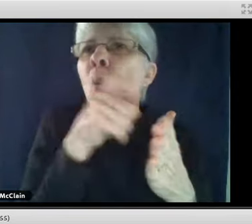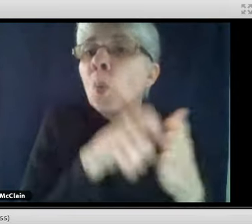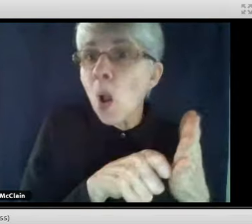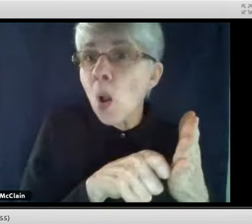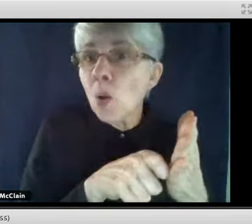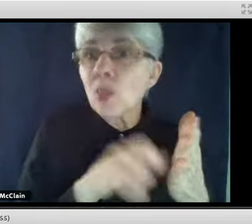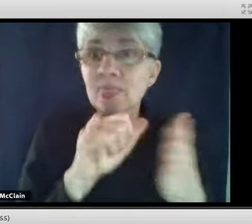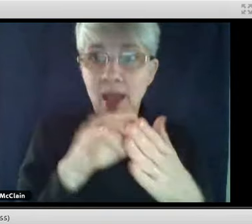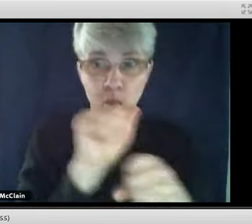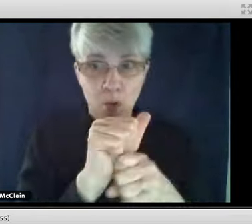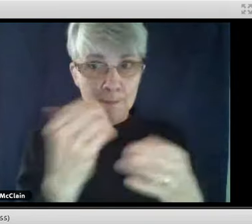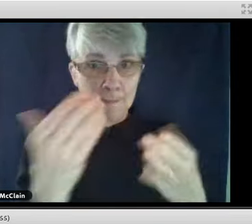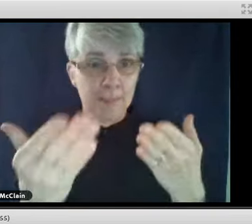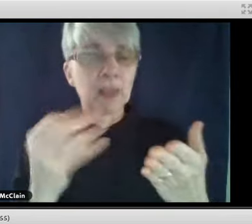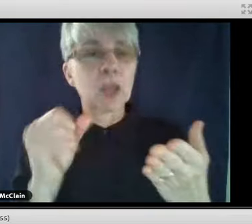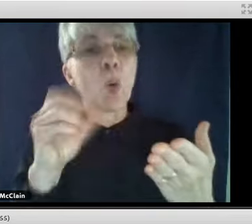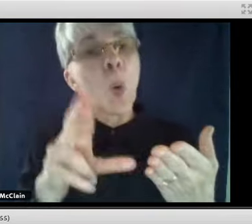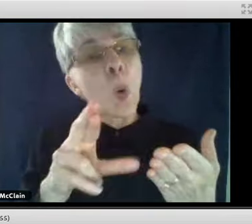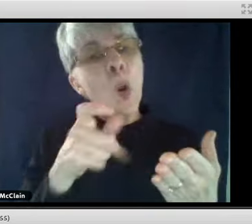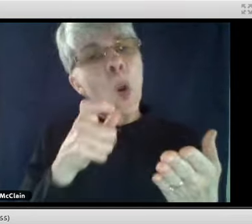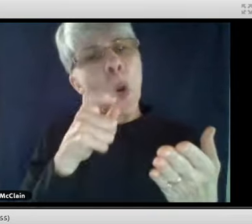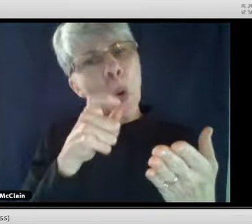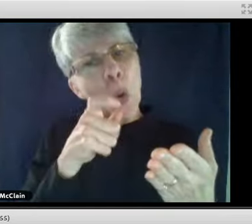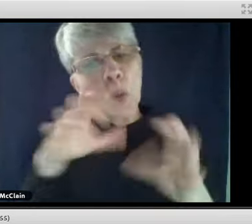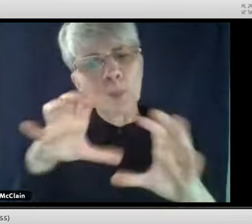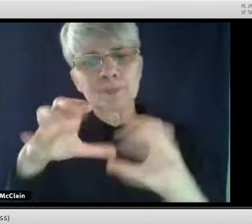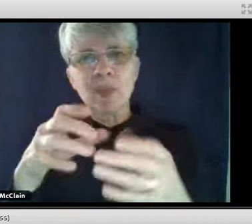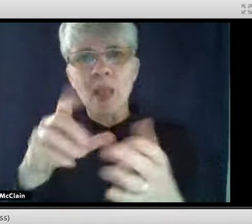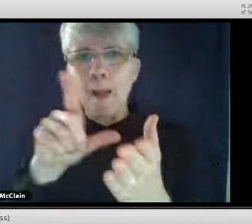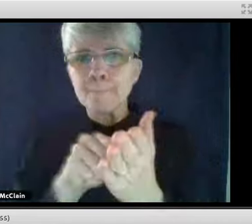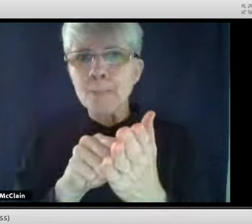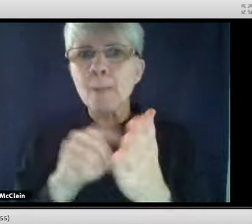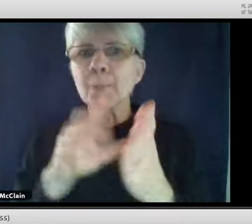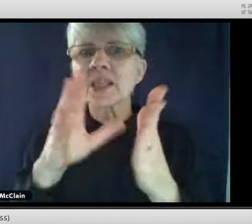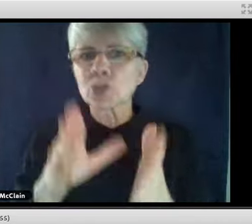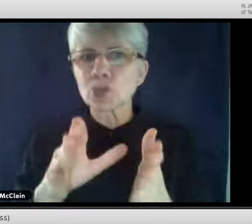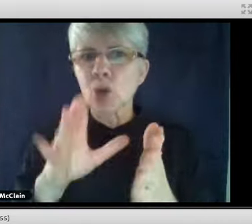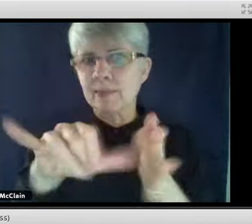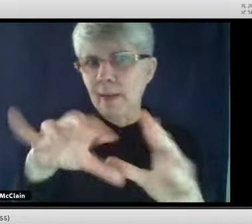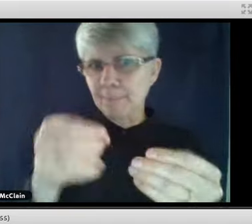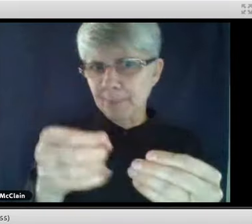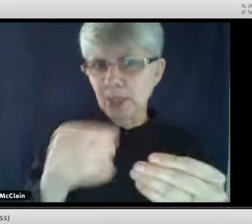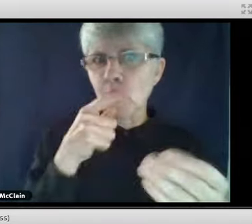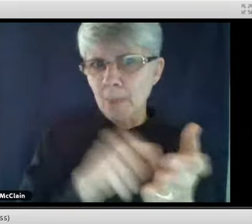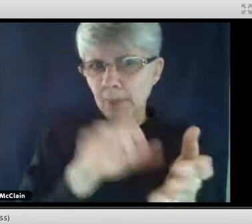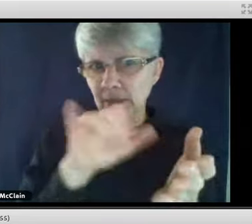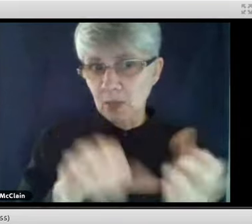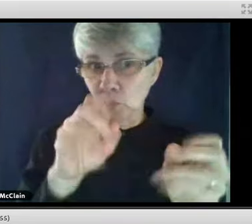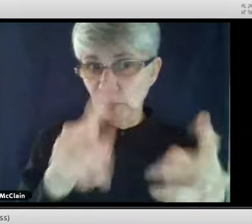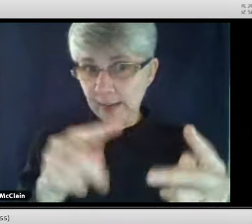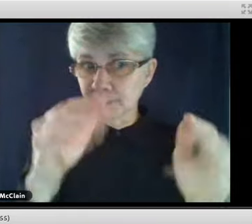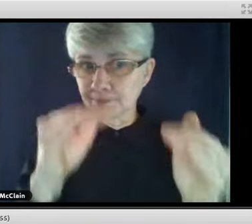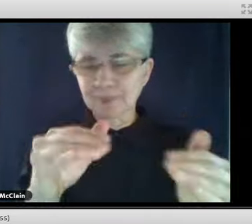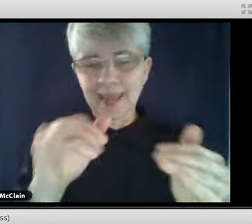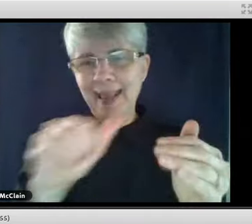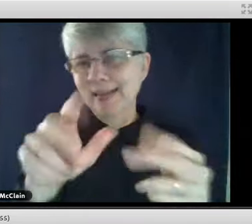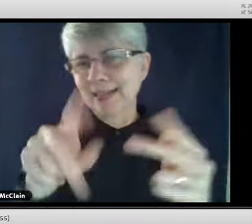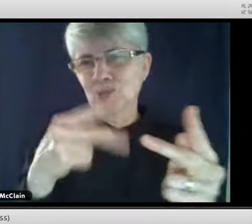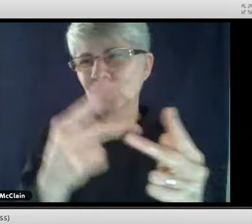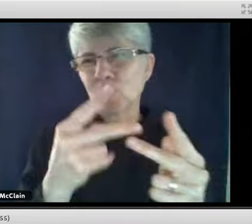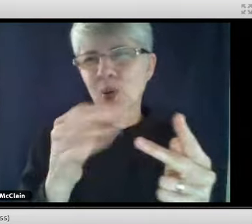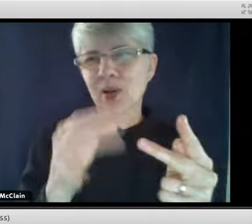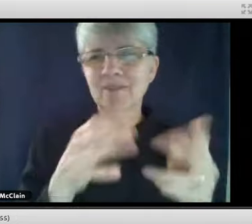a work, or a corporate body such as a publisher that's published a work, etc. Okay, so just any sort of, like I